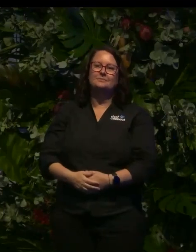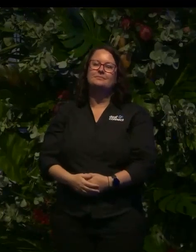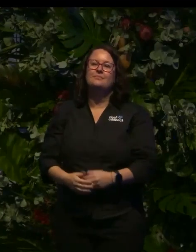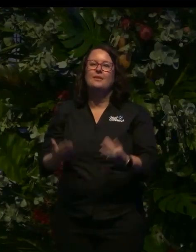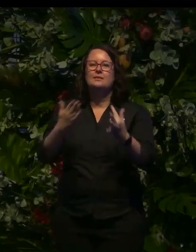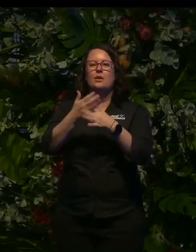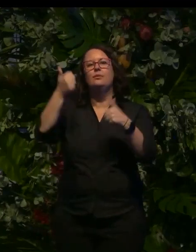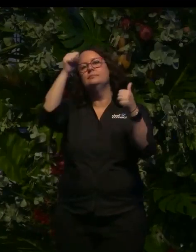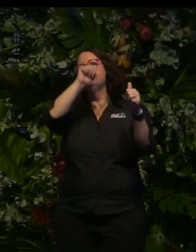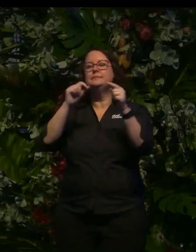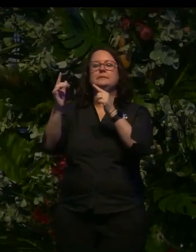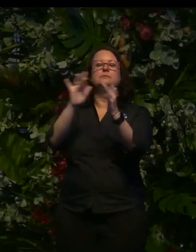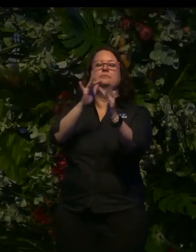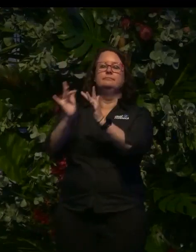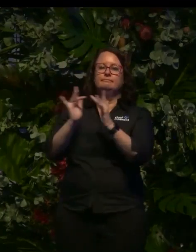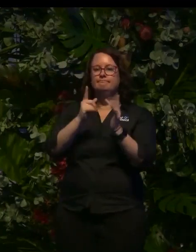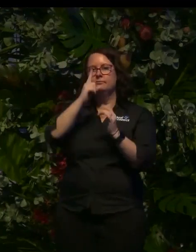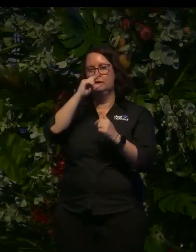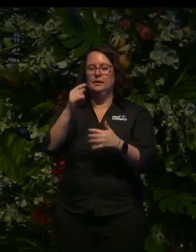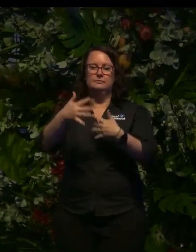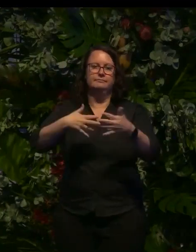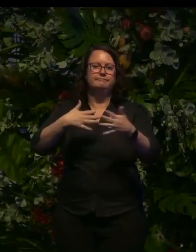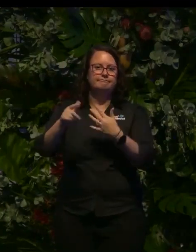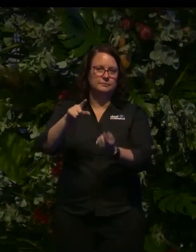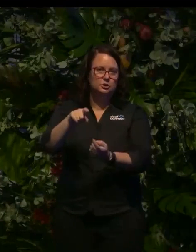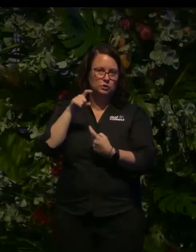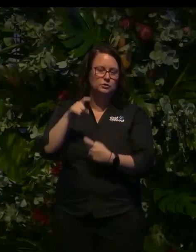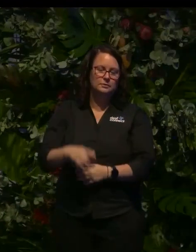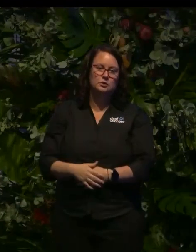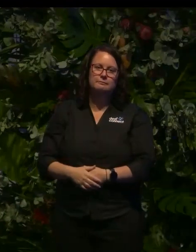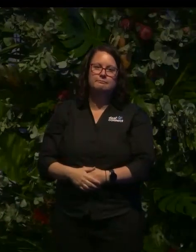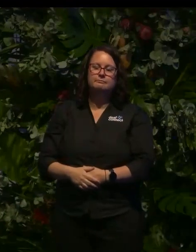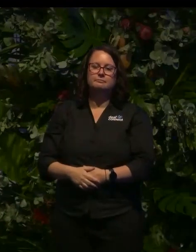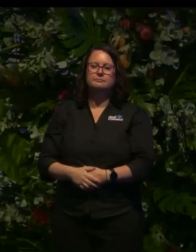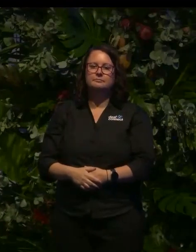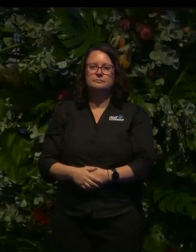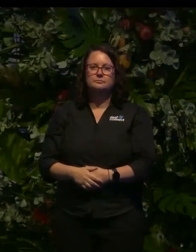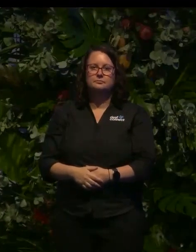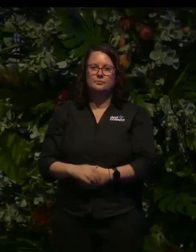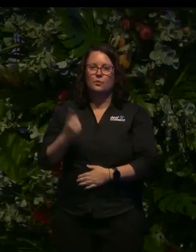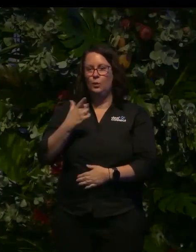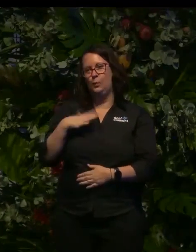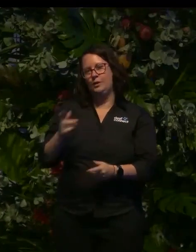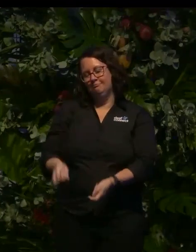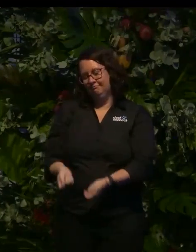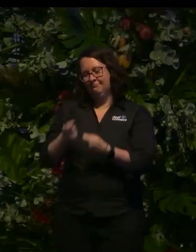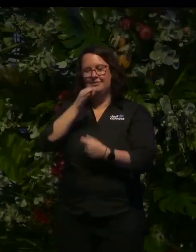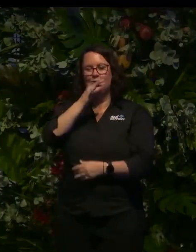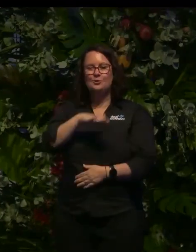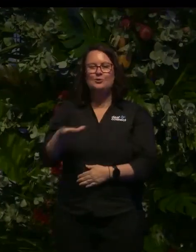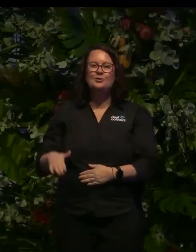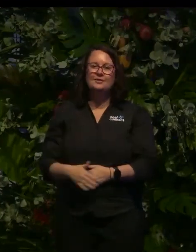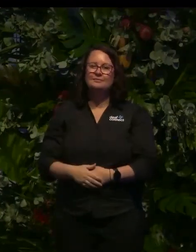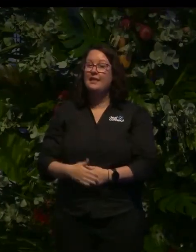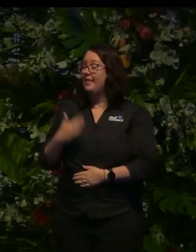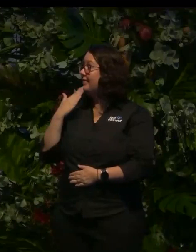that work, we've been able to help those who wants to raise children. Excellent, thank